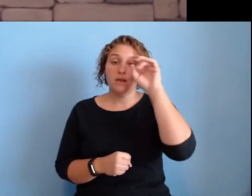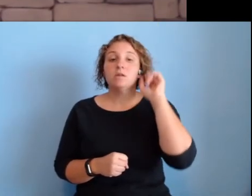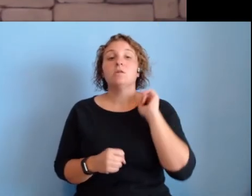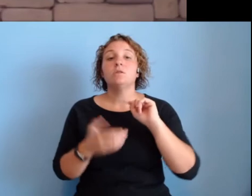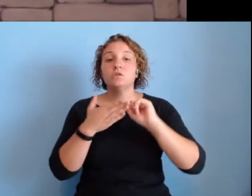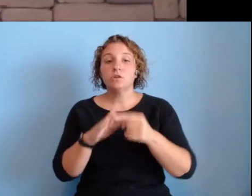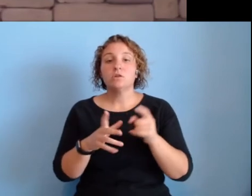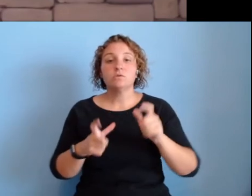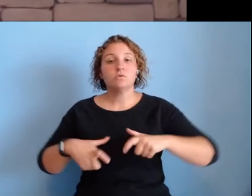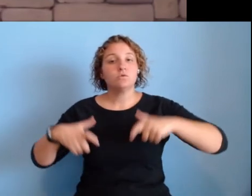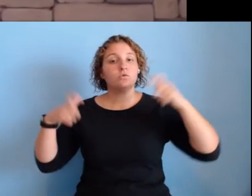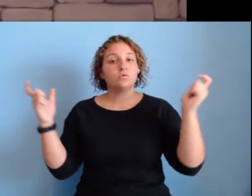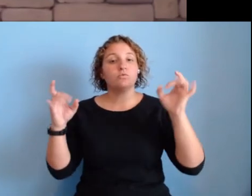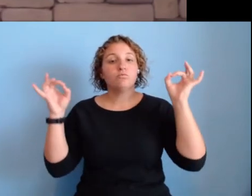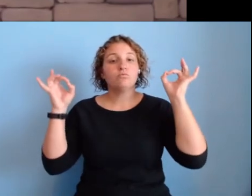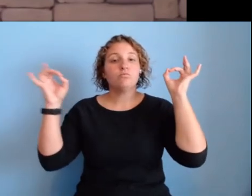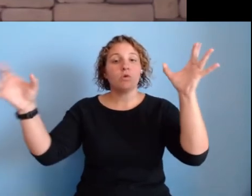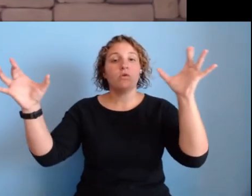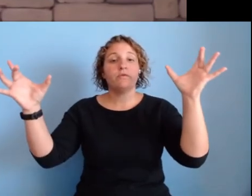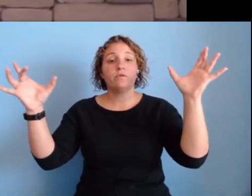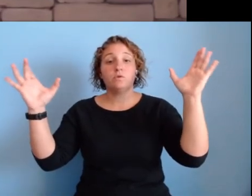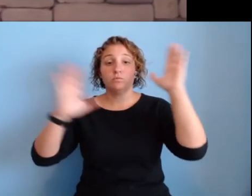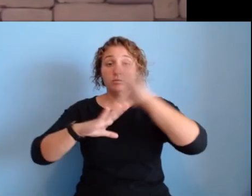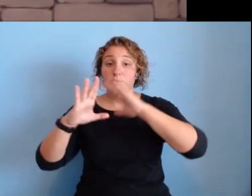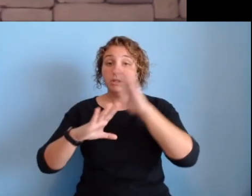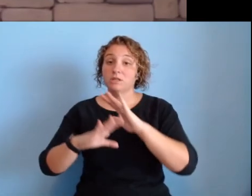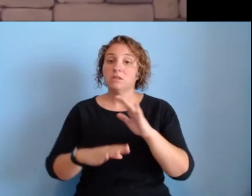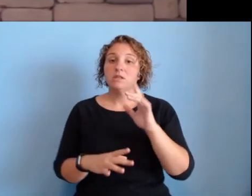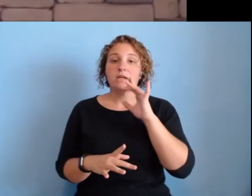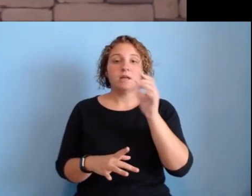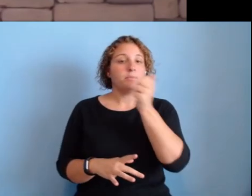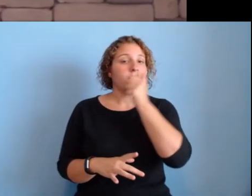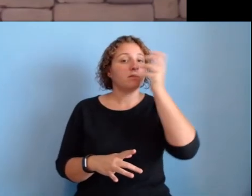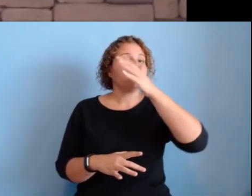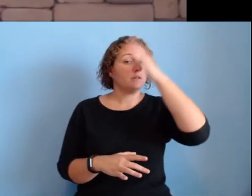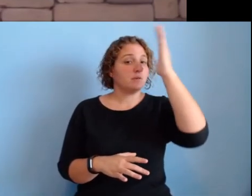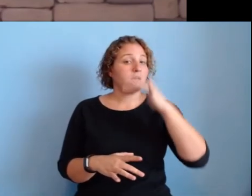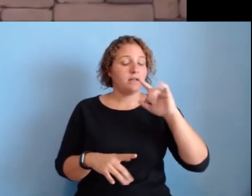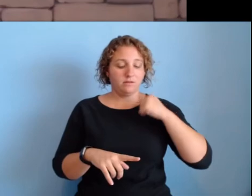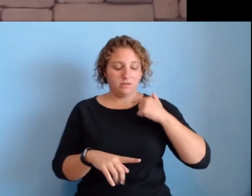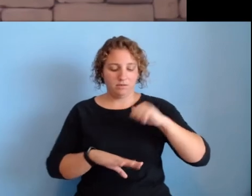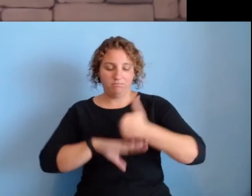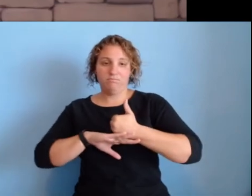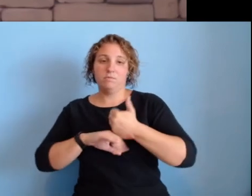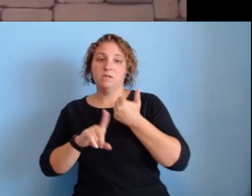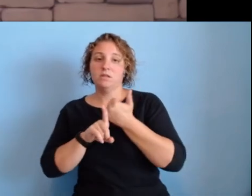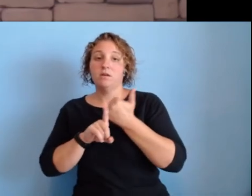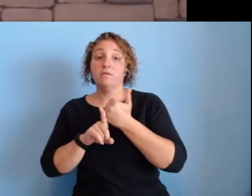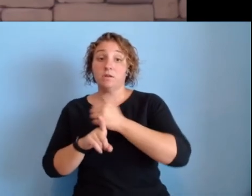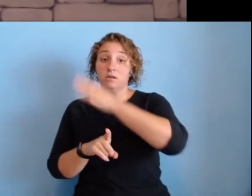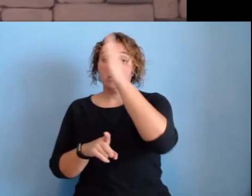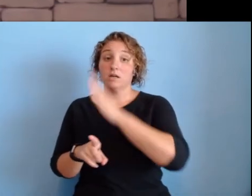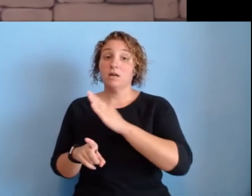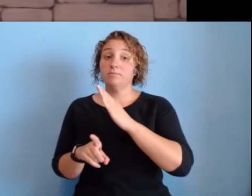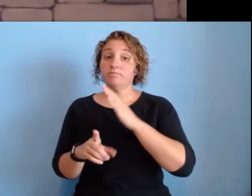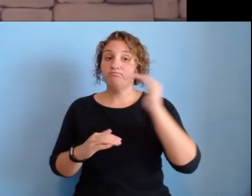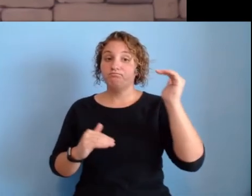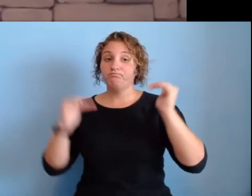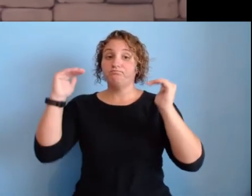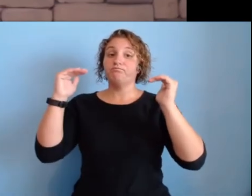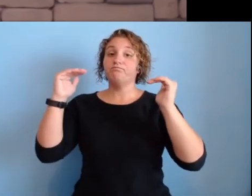tribulation. He declares himself God and he blasphemes the God of gods. Daniel 9, 27. Daniel 11, 36. He